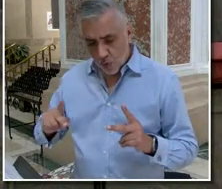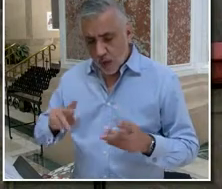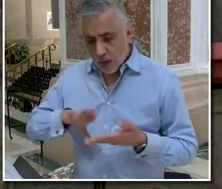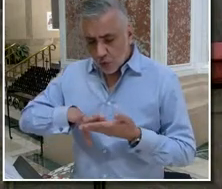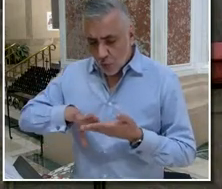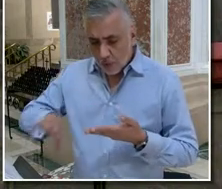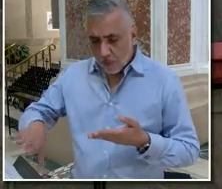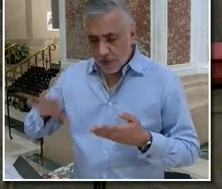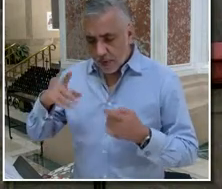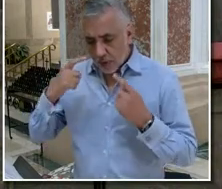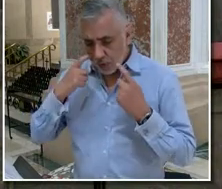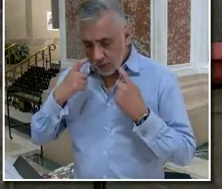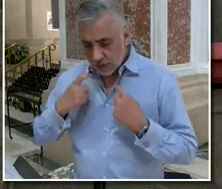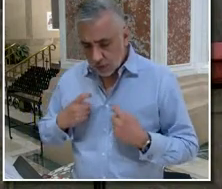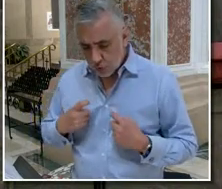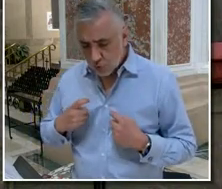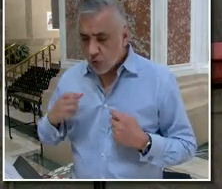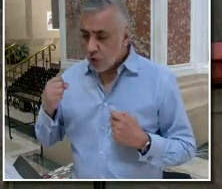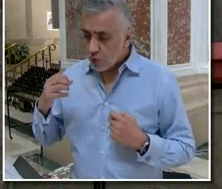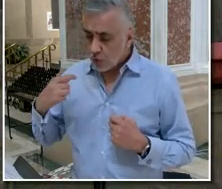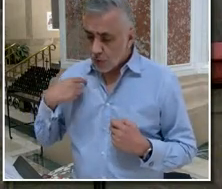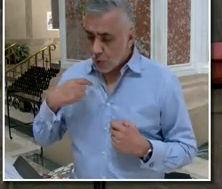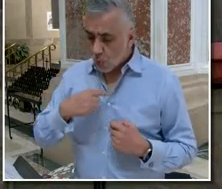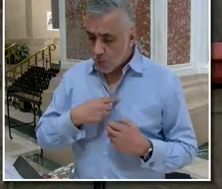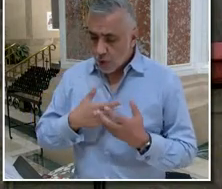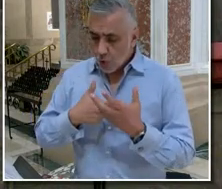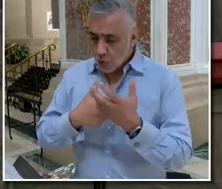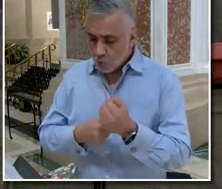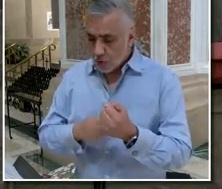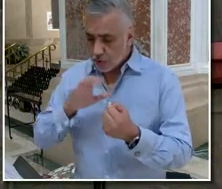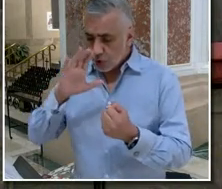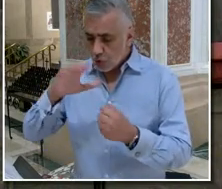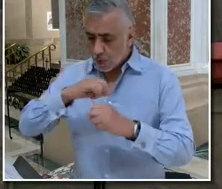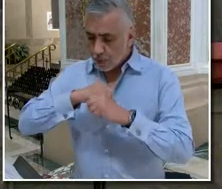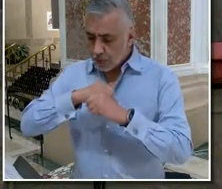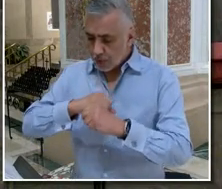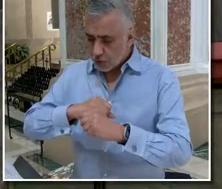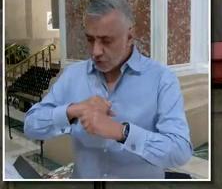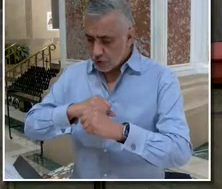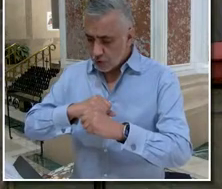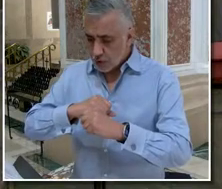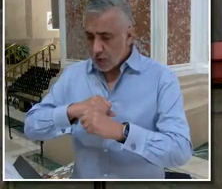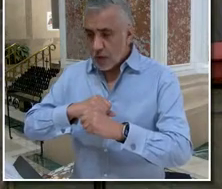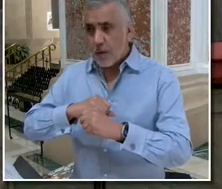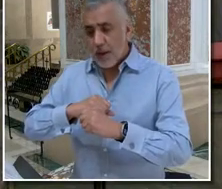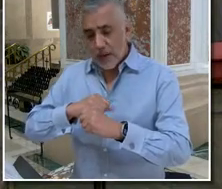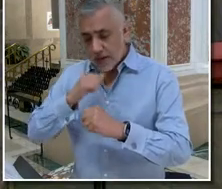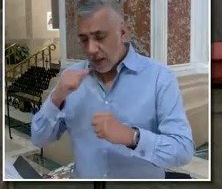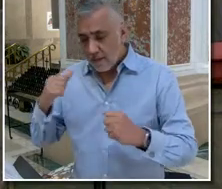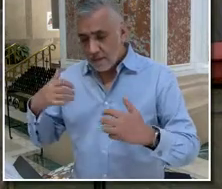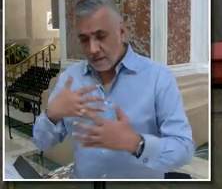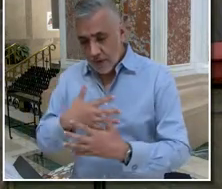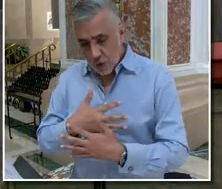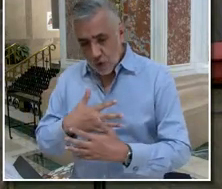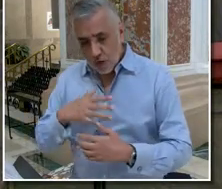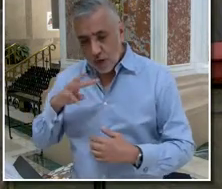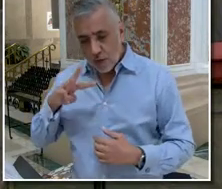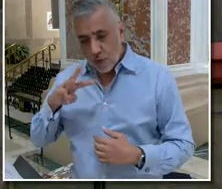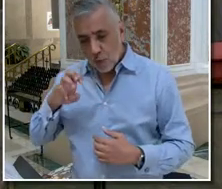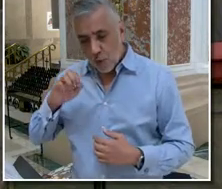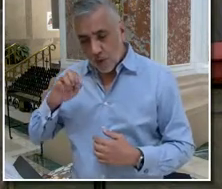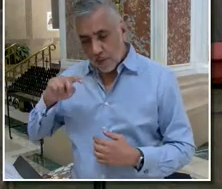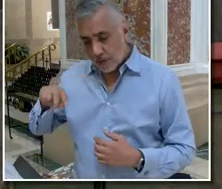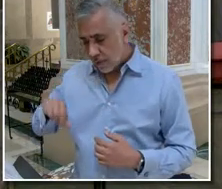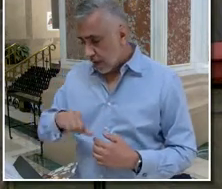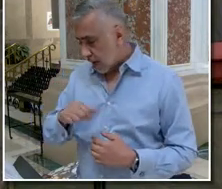away their tears, so that we who trust in your protection may not fear the weapons of any